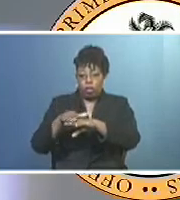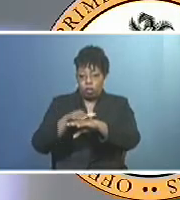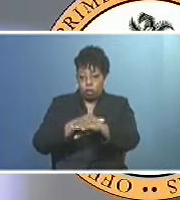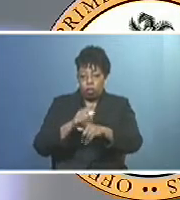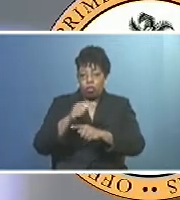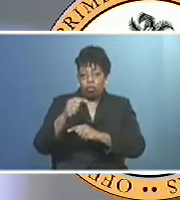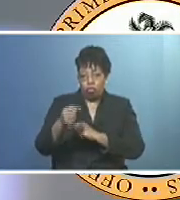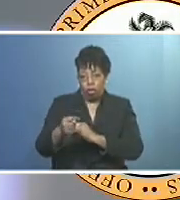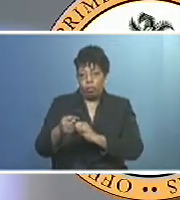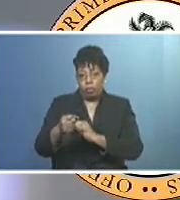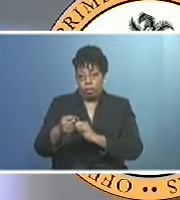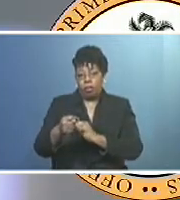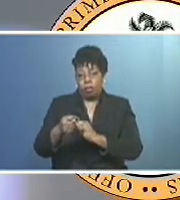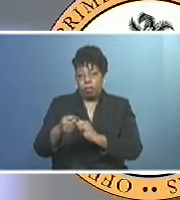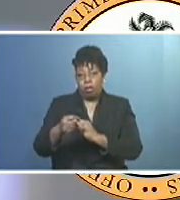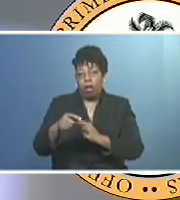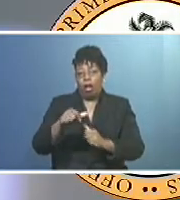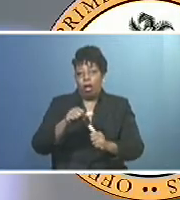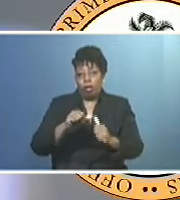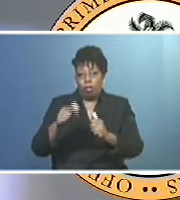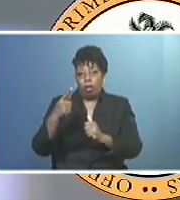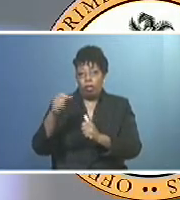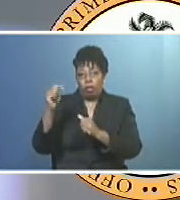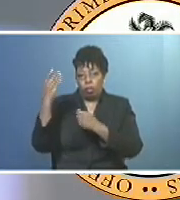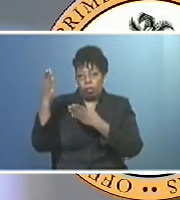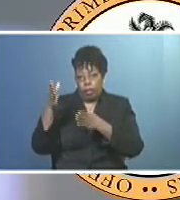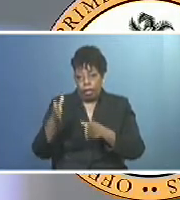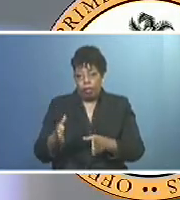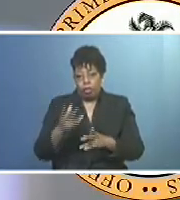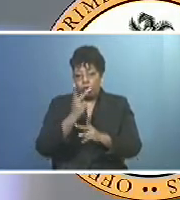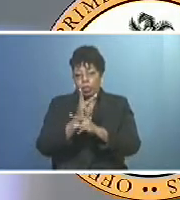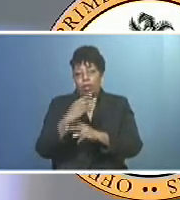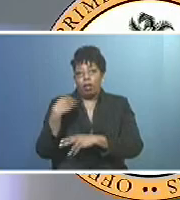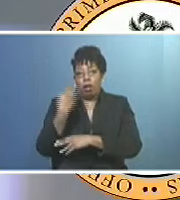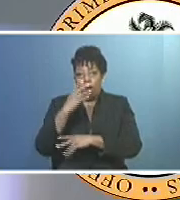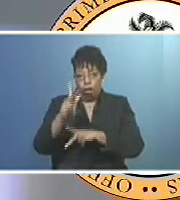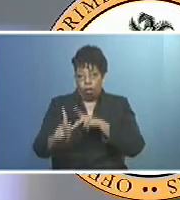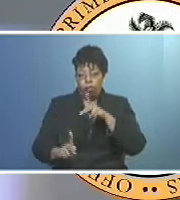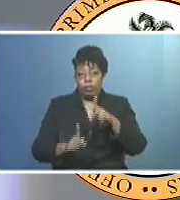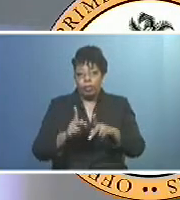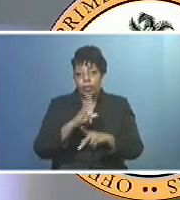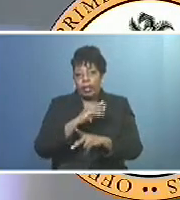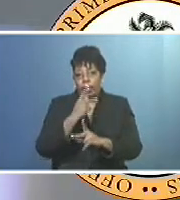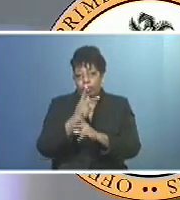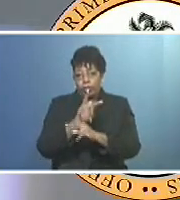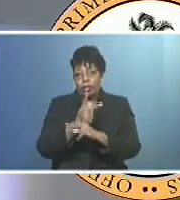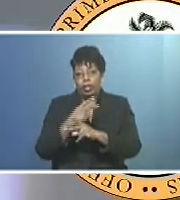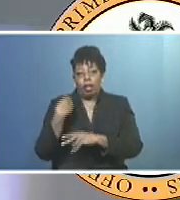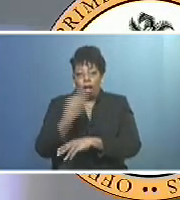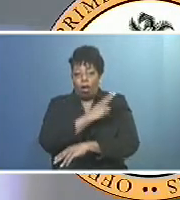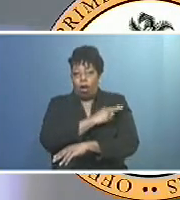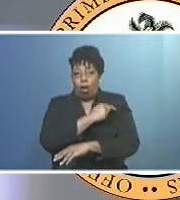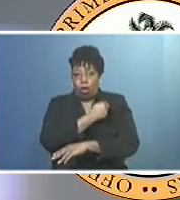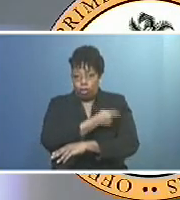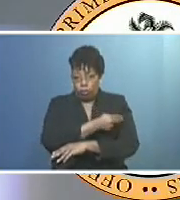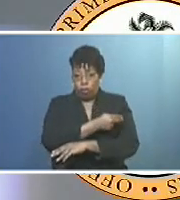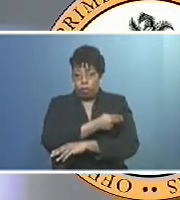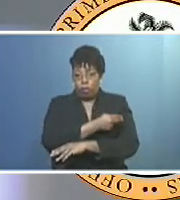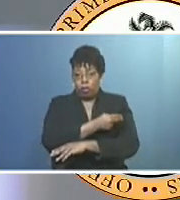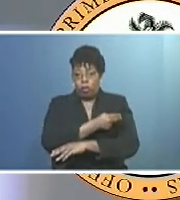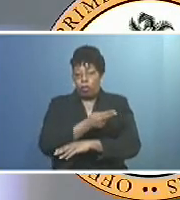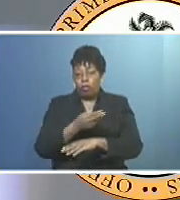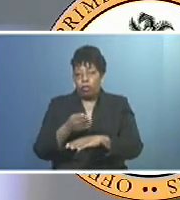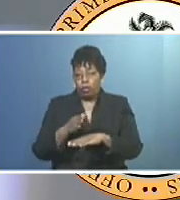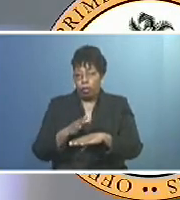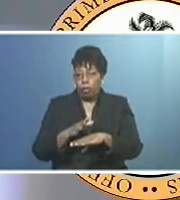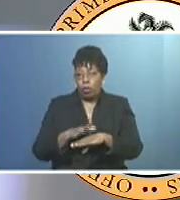transmission among Bahamians, to protect our people and to protect our hospitals from the coming onslaught